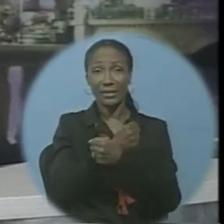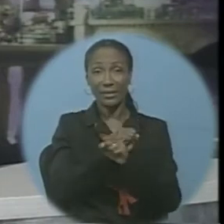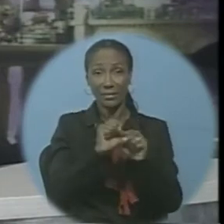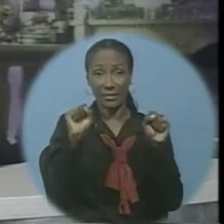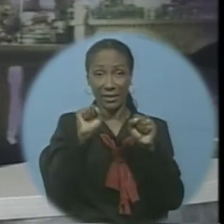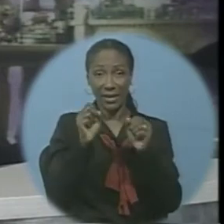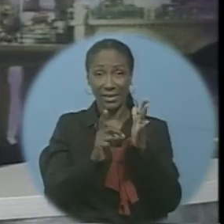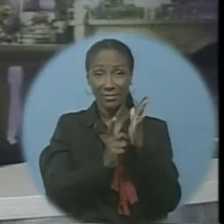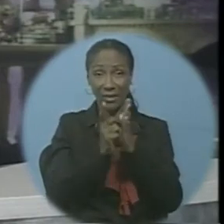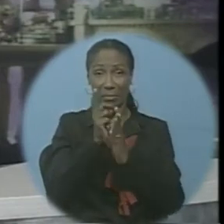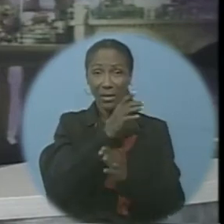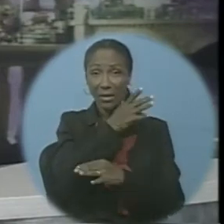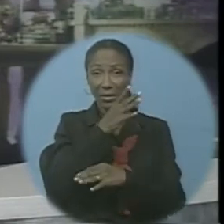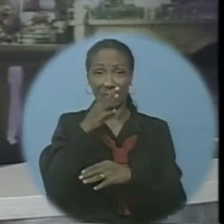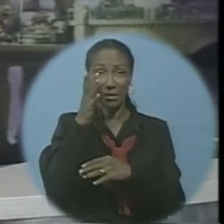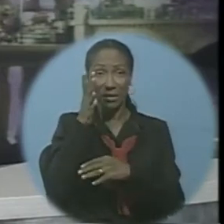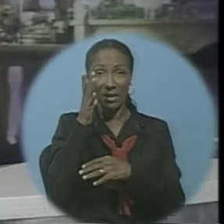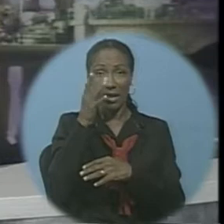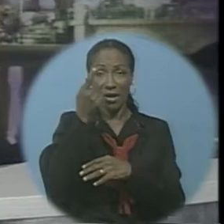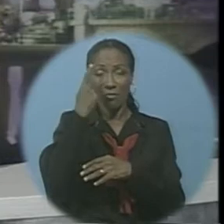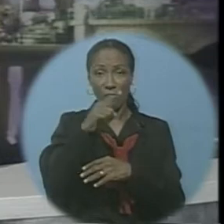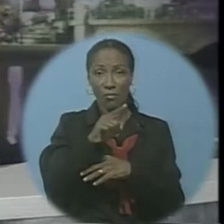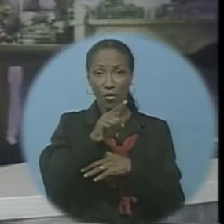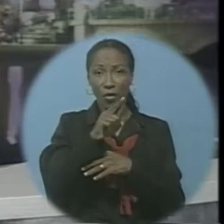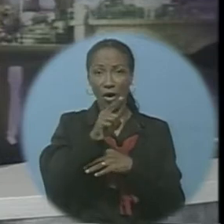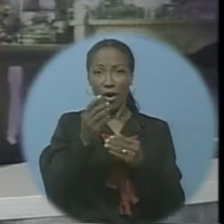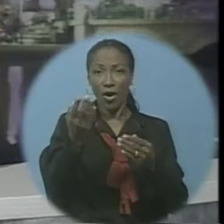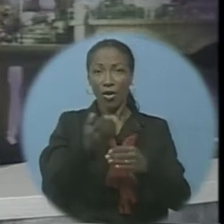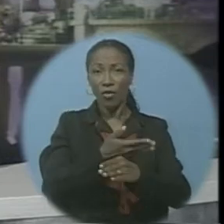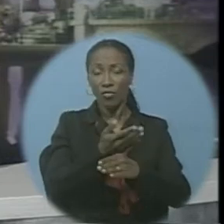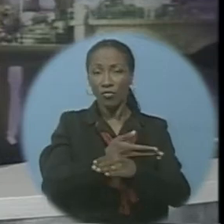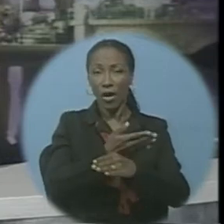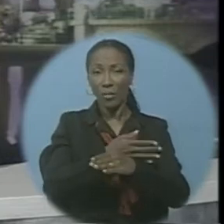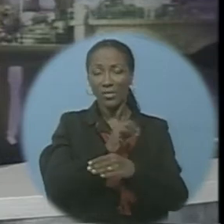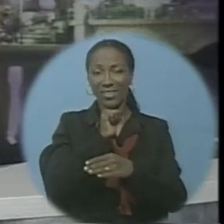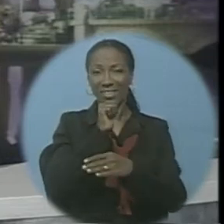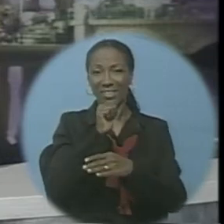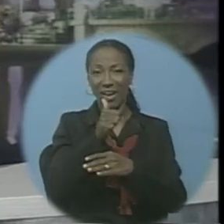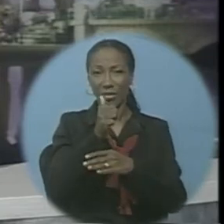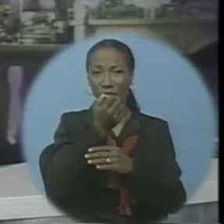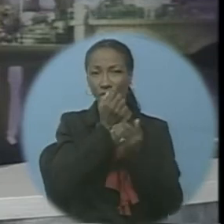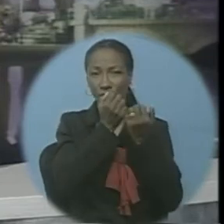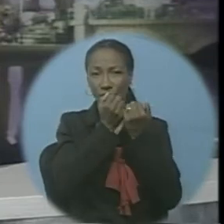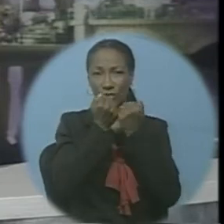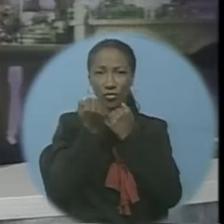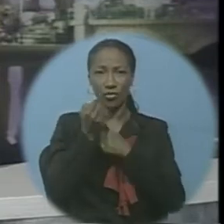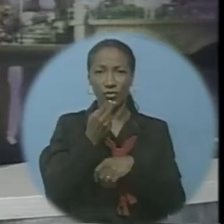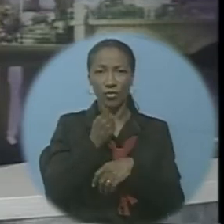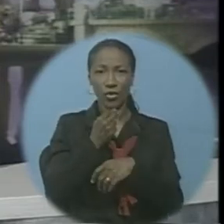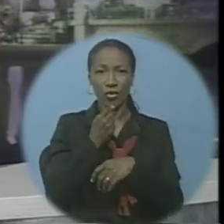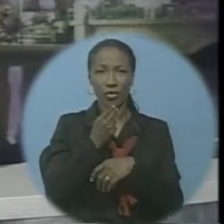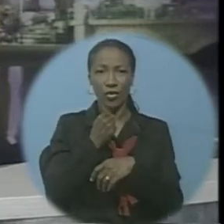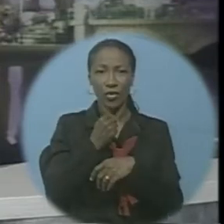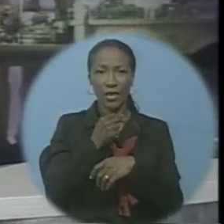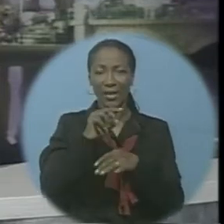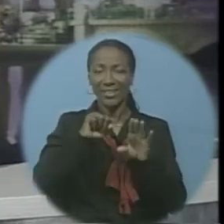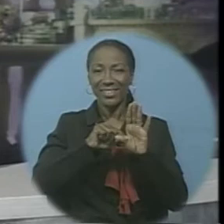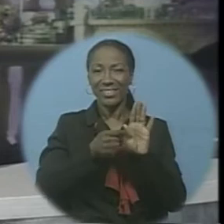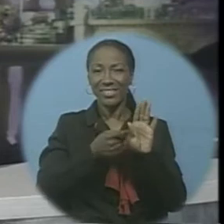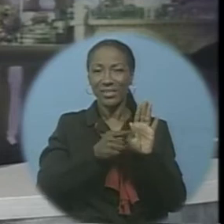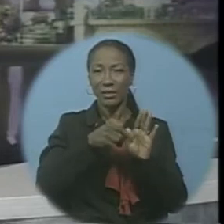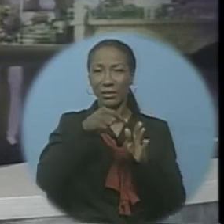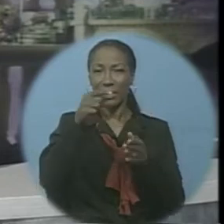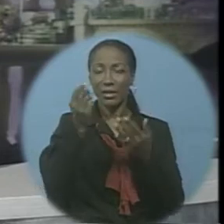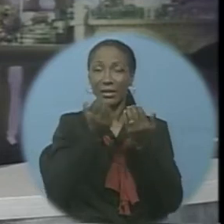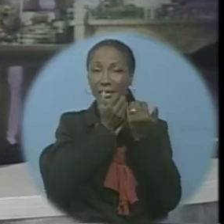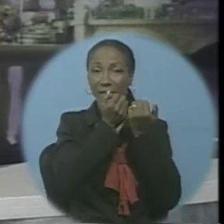a whole, especially for non-sugar crops. Speaking to CBC News as the 2015 sugar harvest got underway this week,